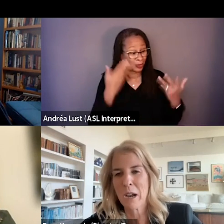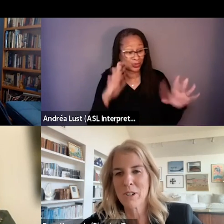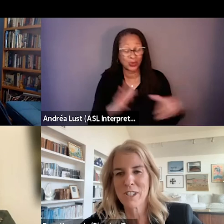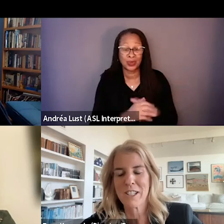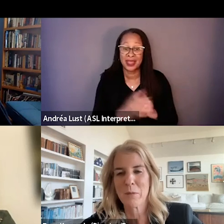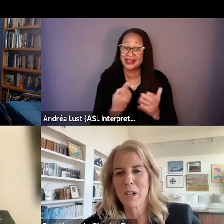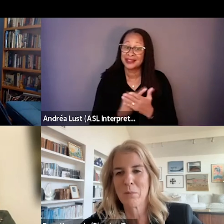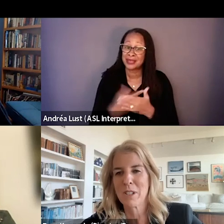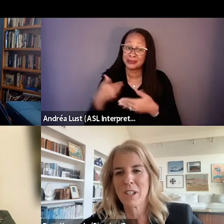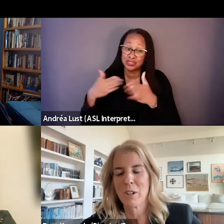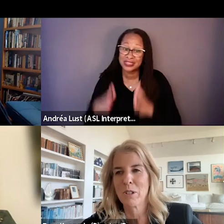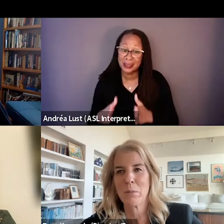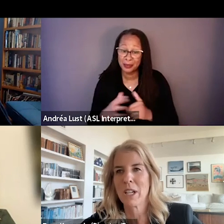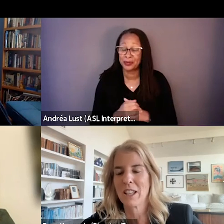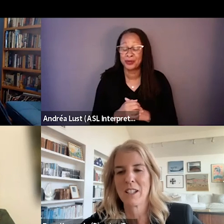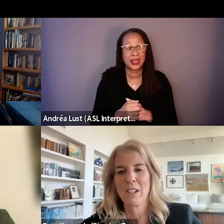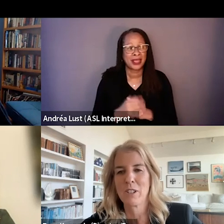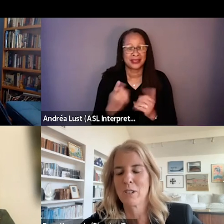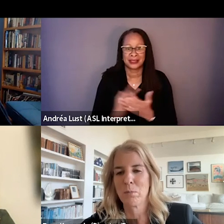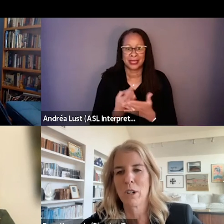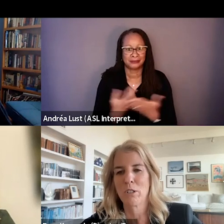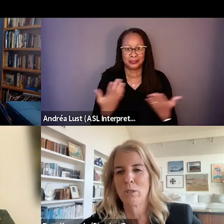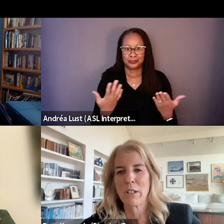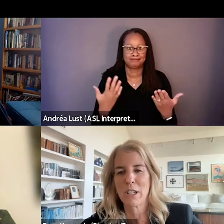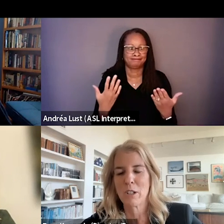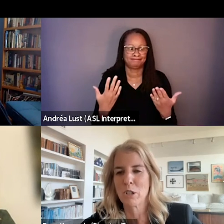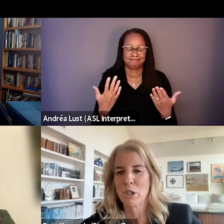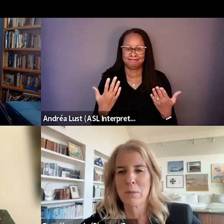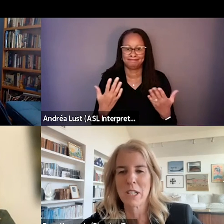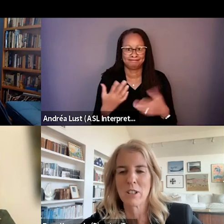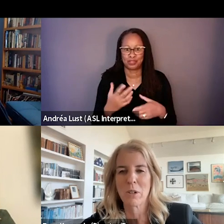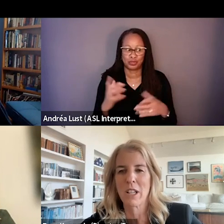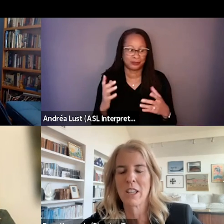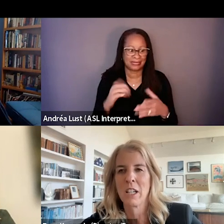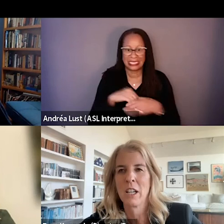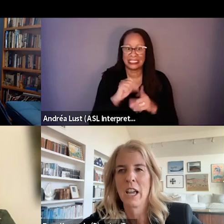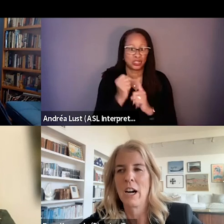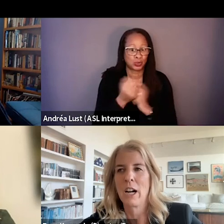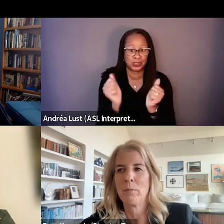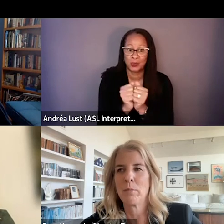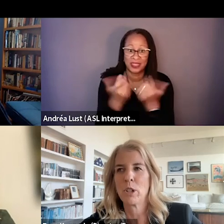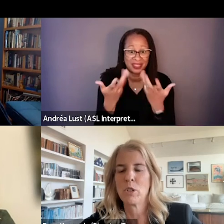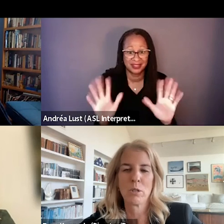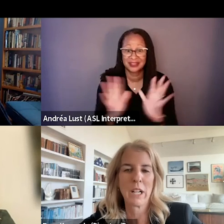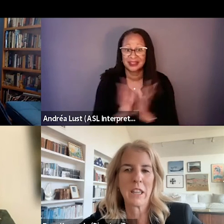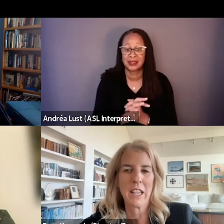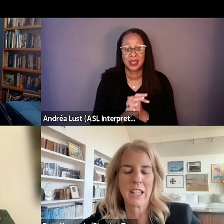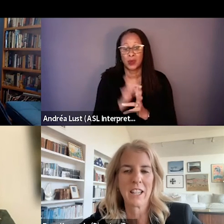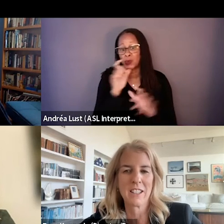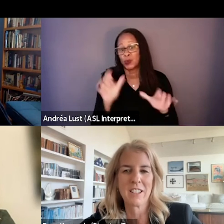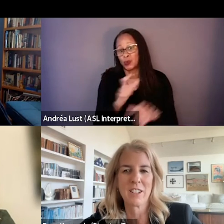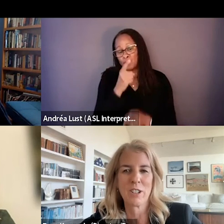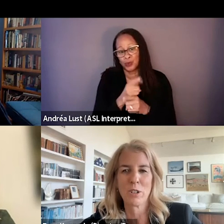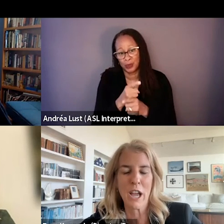sometimes your neighbors, and sometimes, you know, somebody that you just are thrust into a circumstance with, who do the right